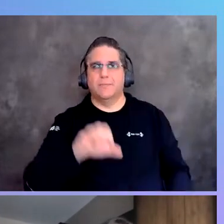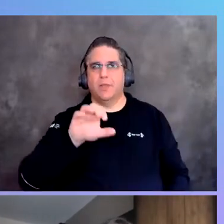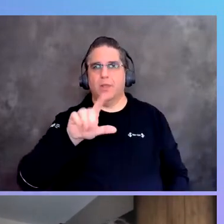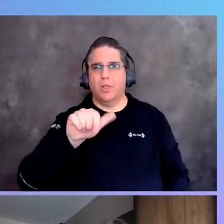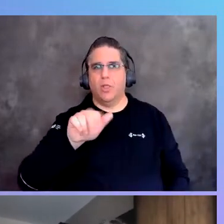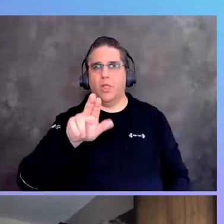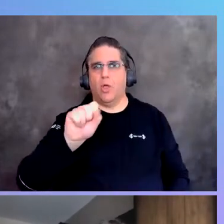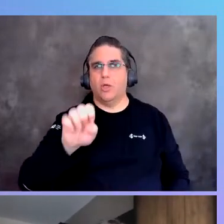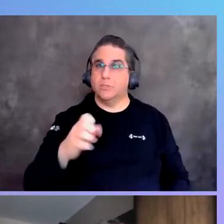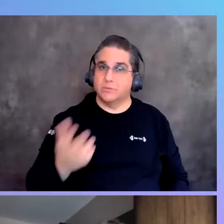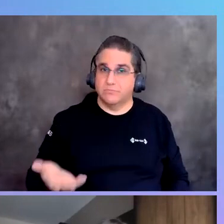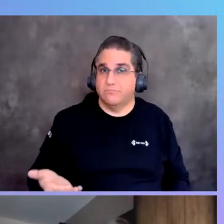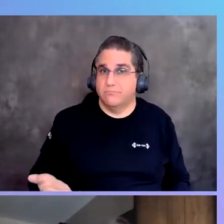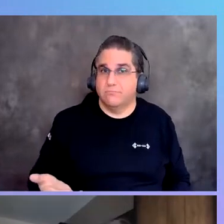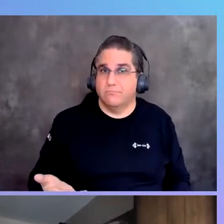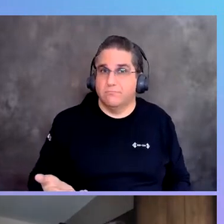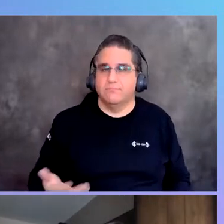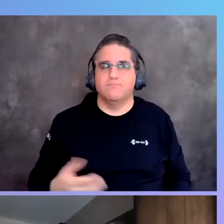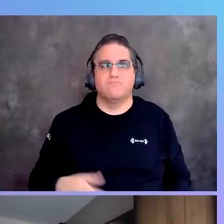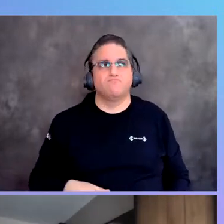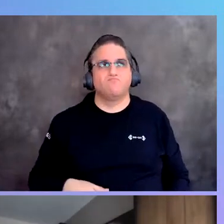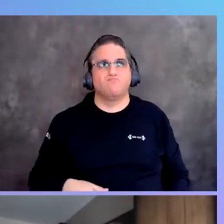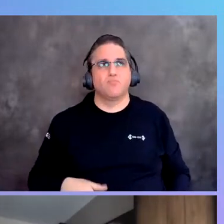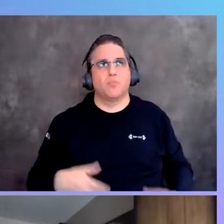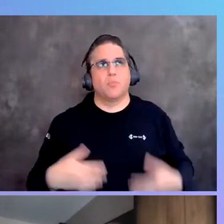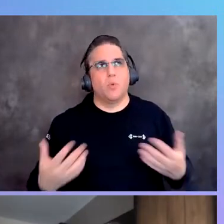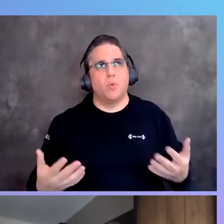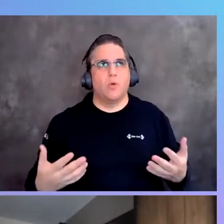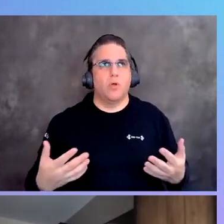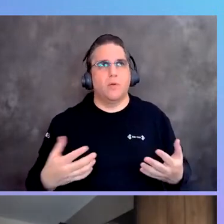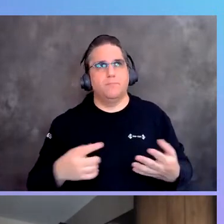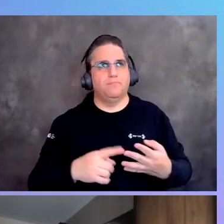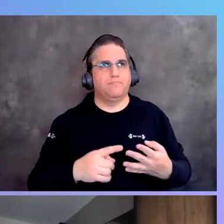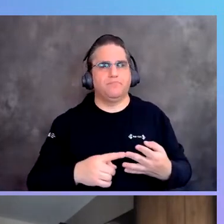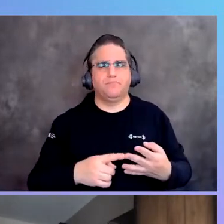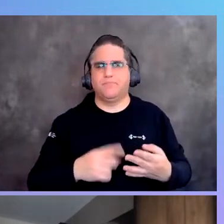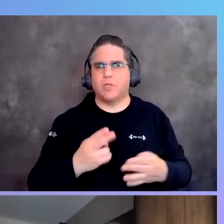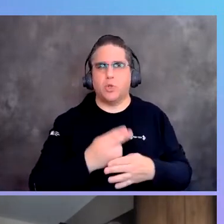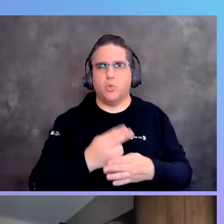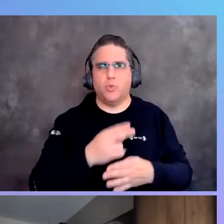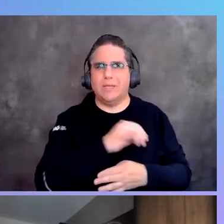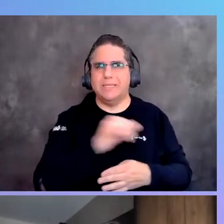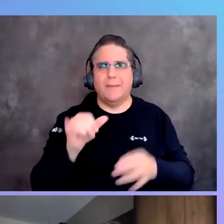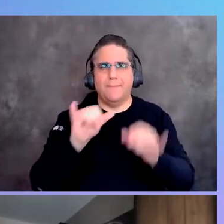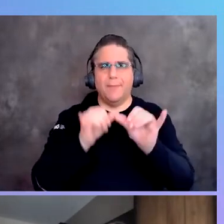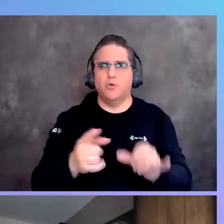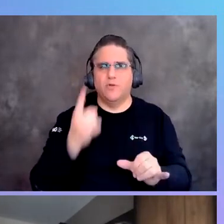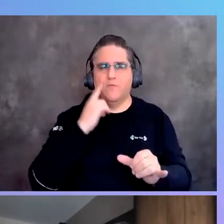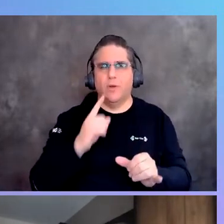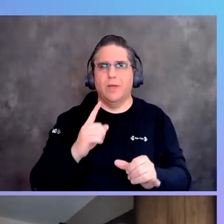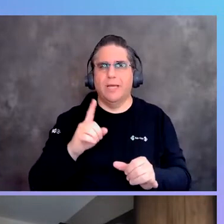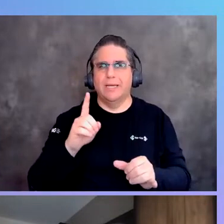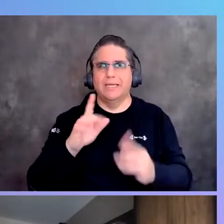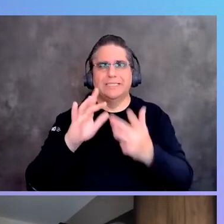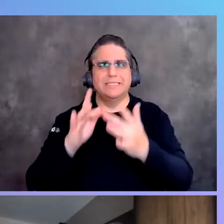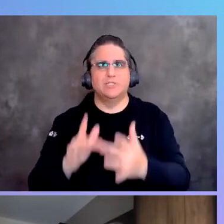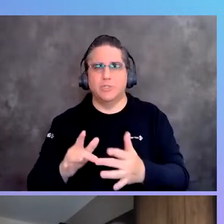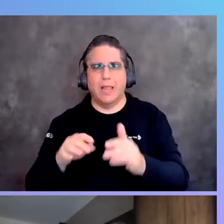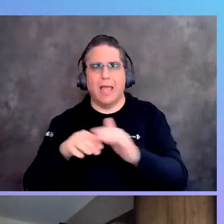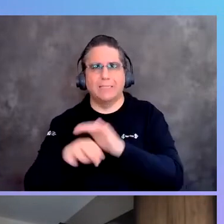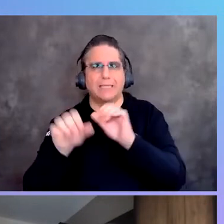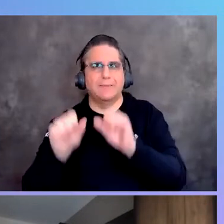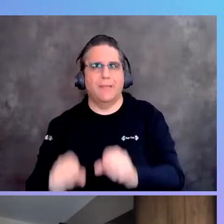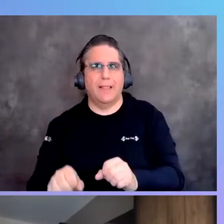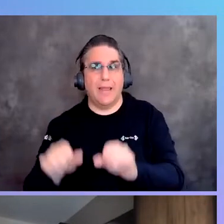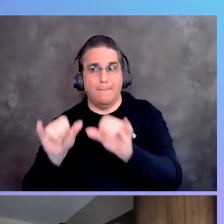them? You can also apply similar digital accessibility metrics to your supplier's products.